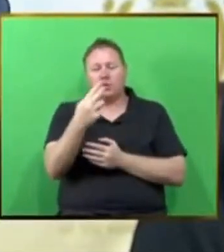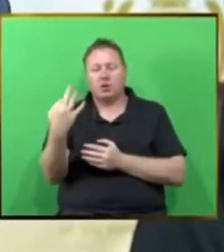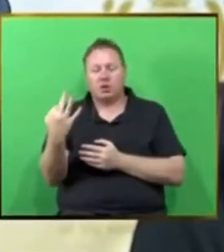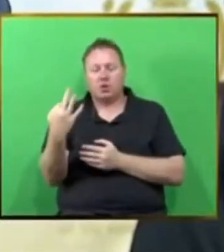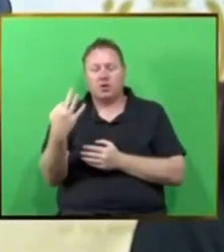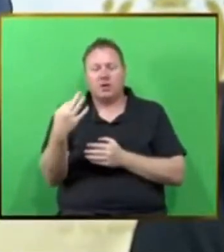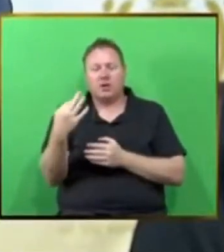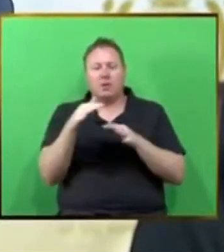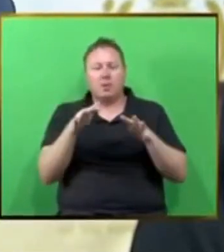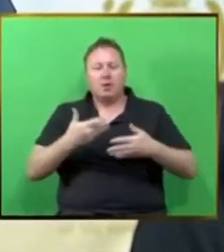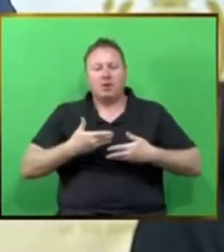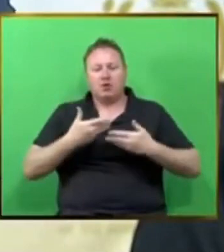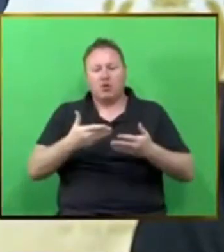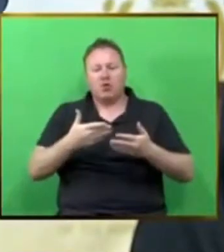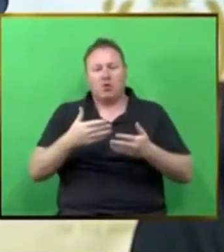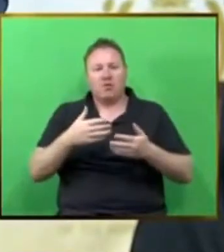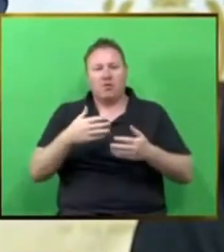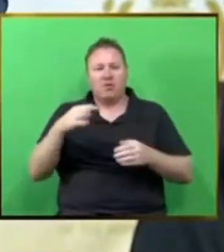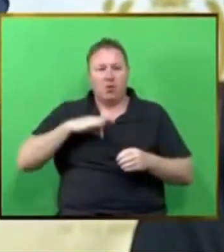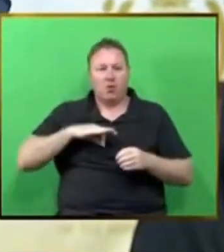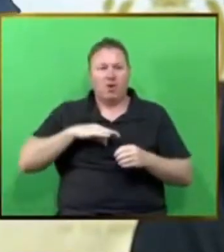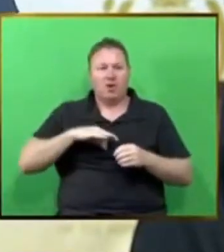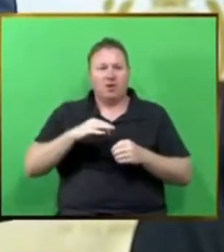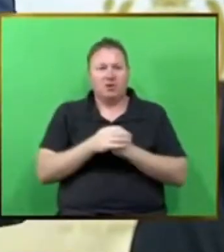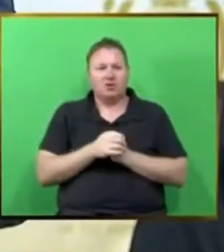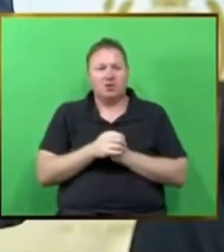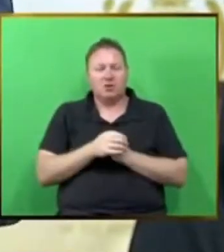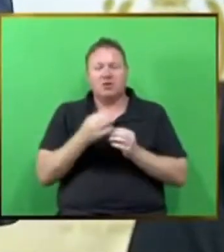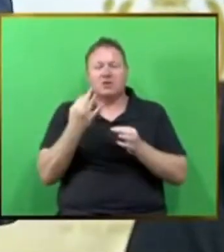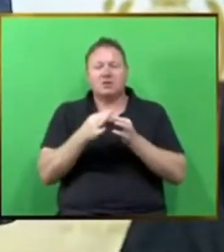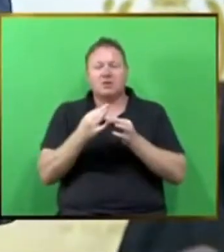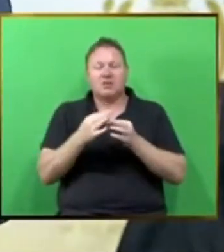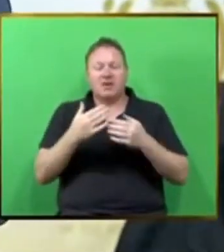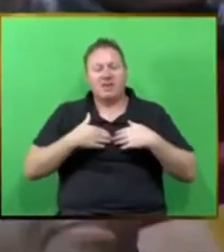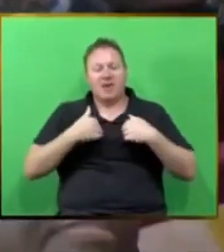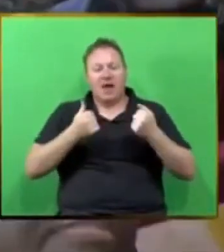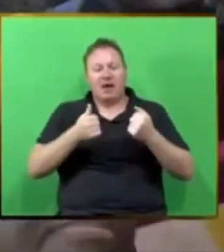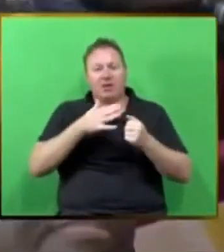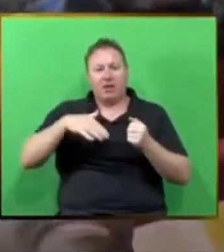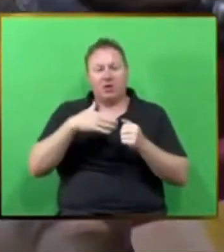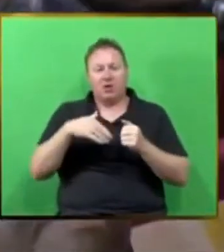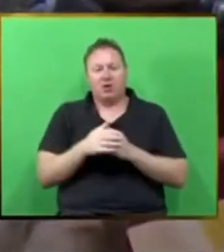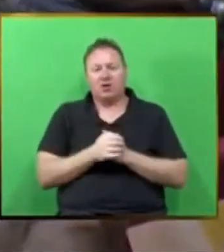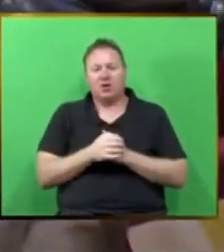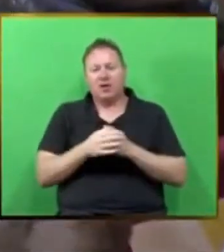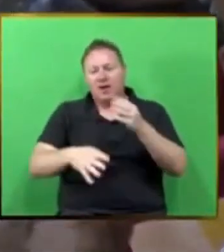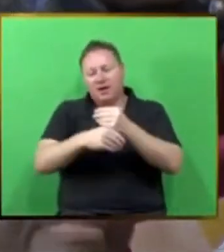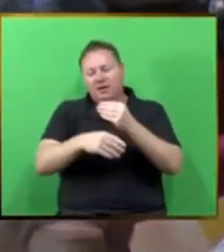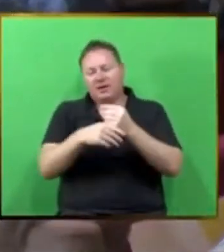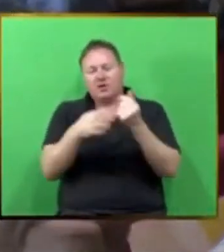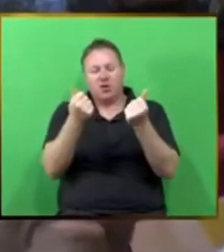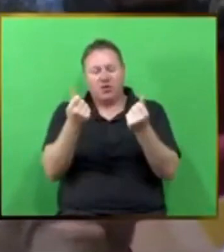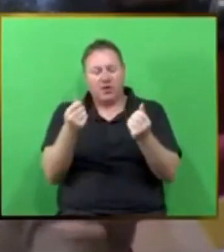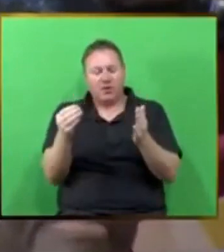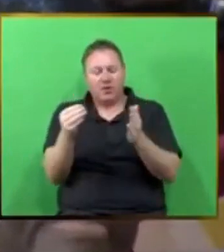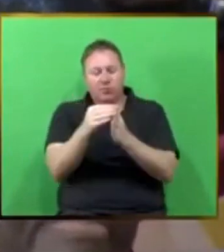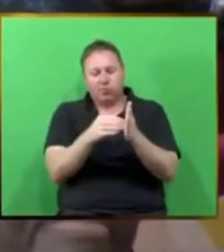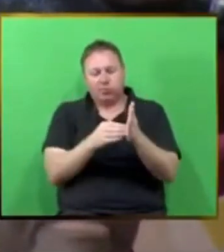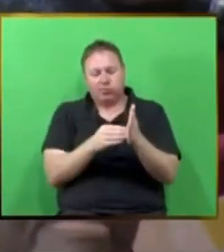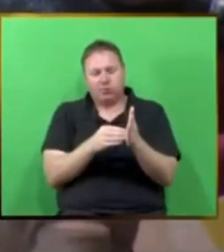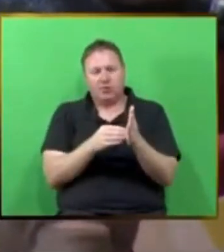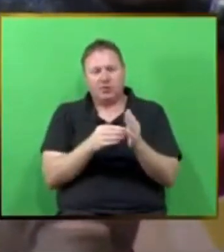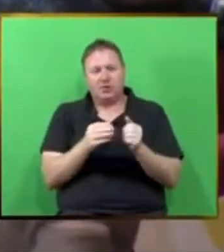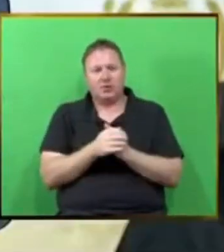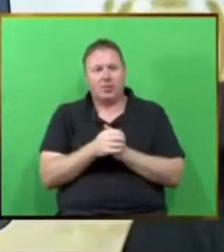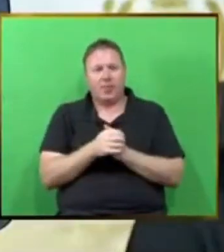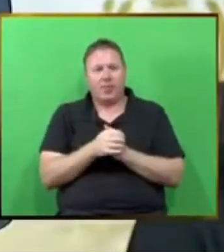Wage Agreement, mainly in education and health sector. Provision of these additional funds will cushion the wage bill pressure faced